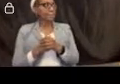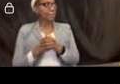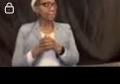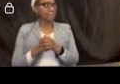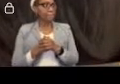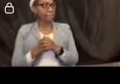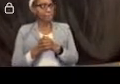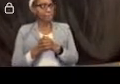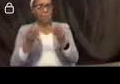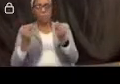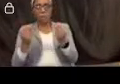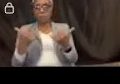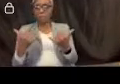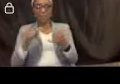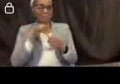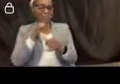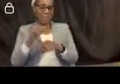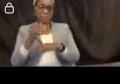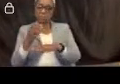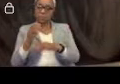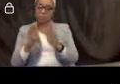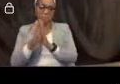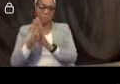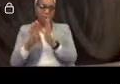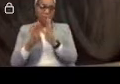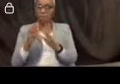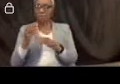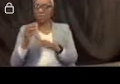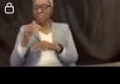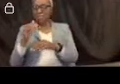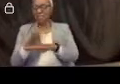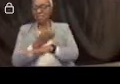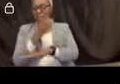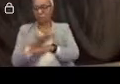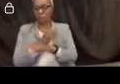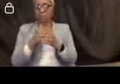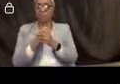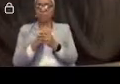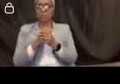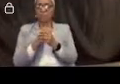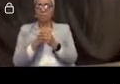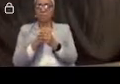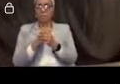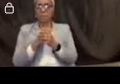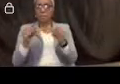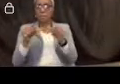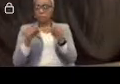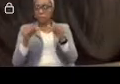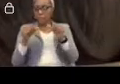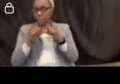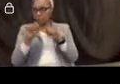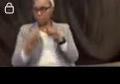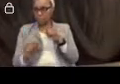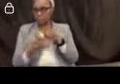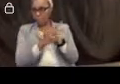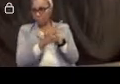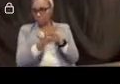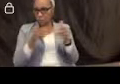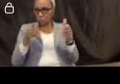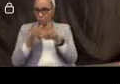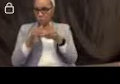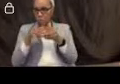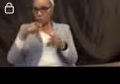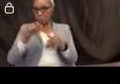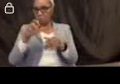The property is currently undeveloped. Remnants of an old concrete driveway are located at the southwest corner of the property.